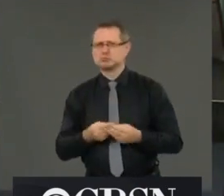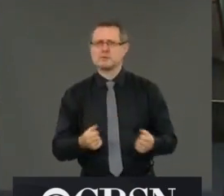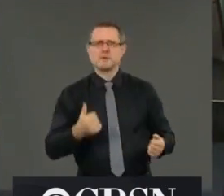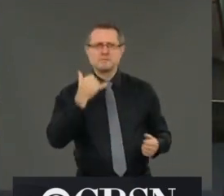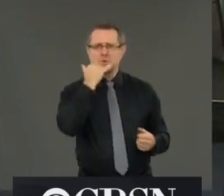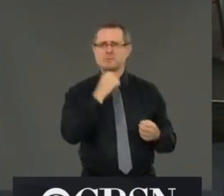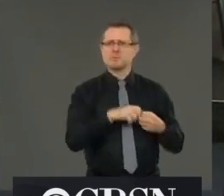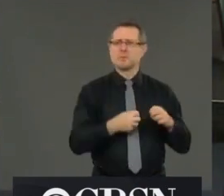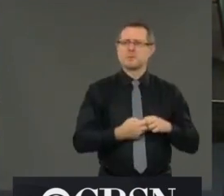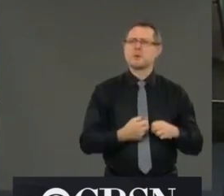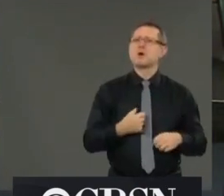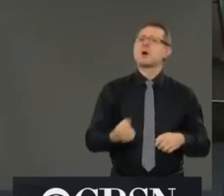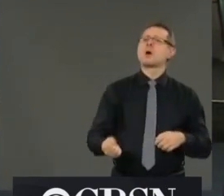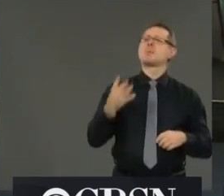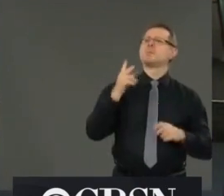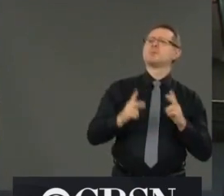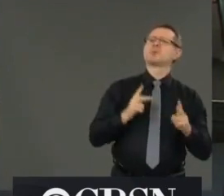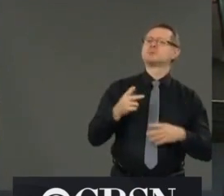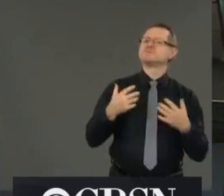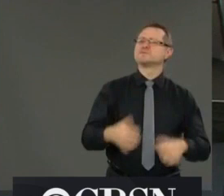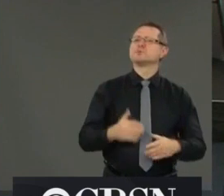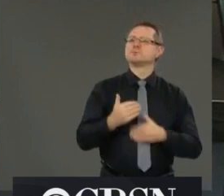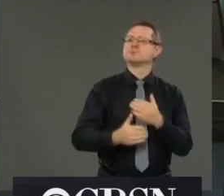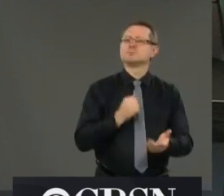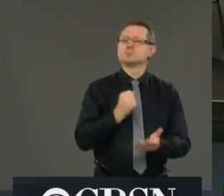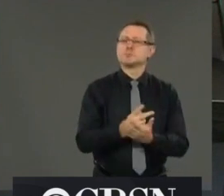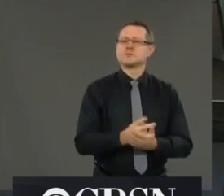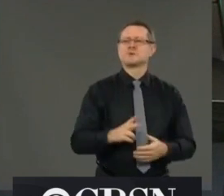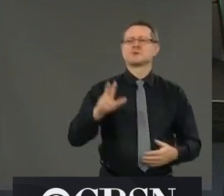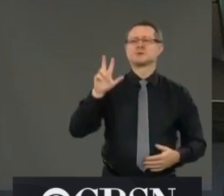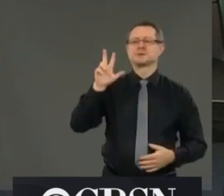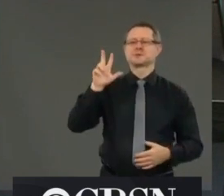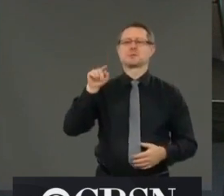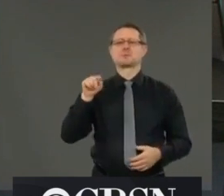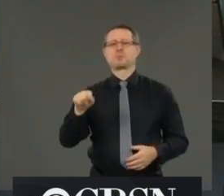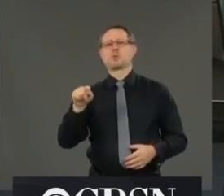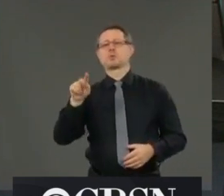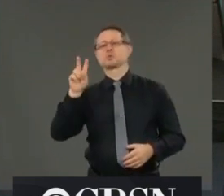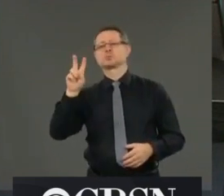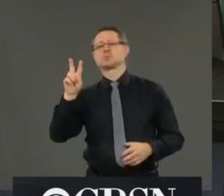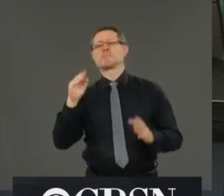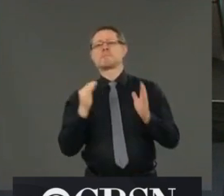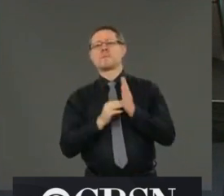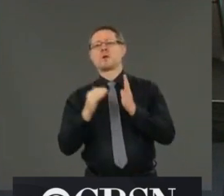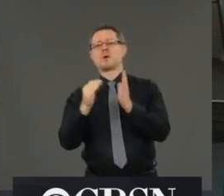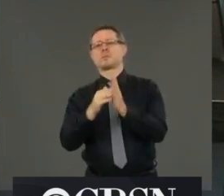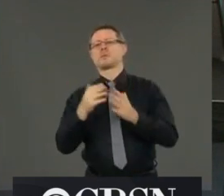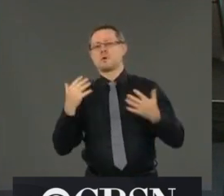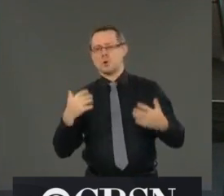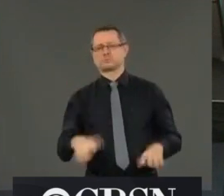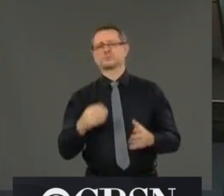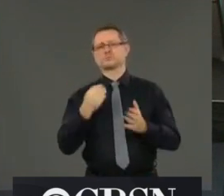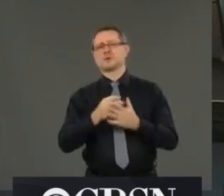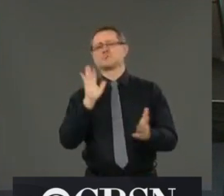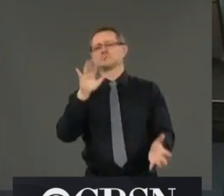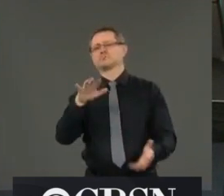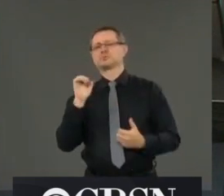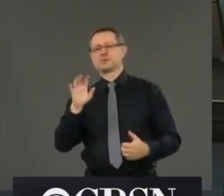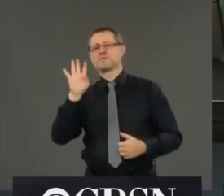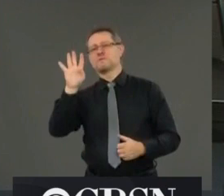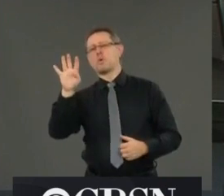processed? 3.2 million people have gotten $34.4 billion since the start of this. And Peter, of